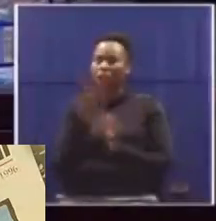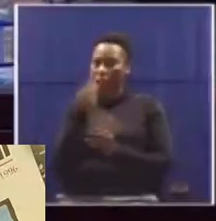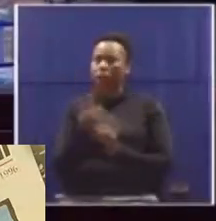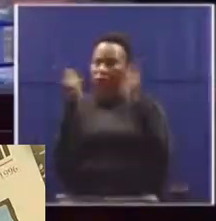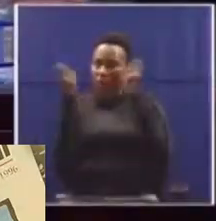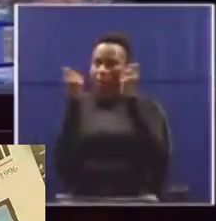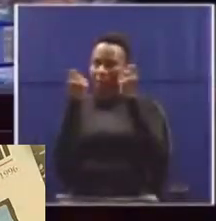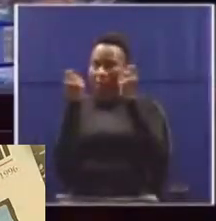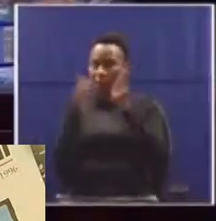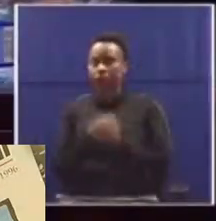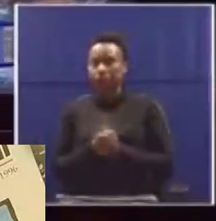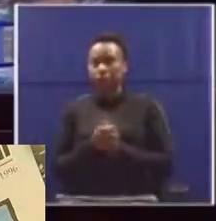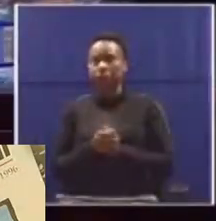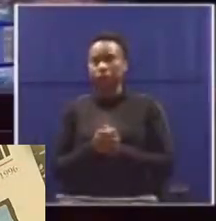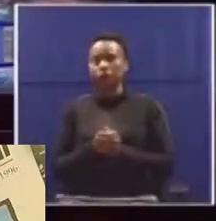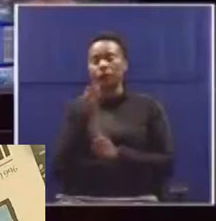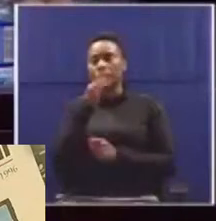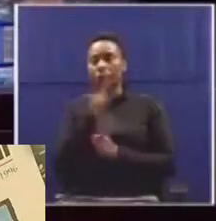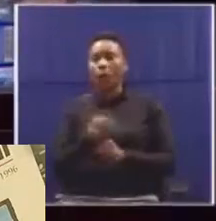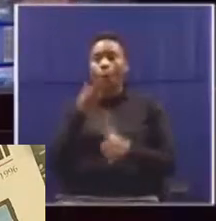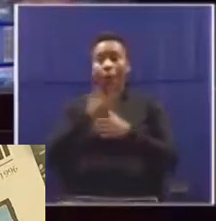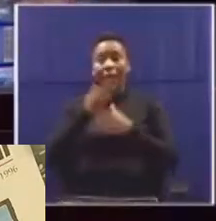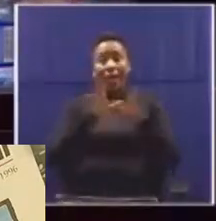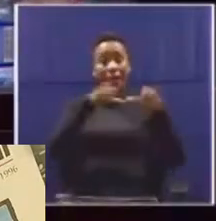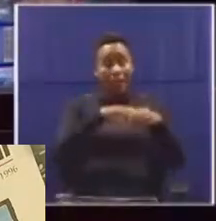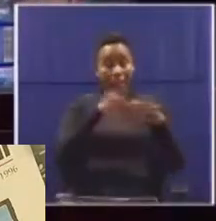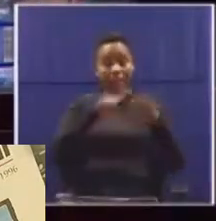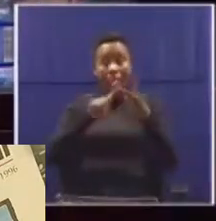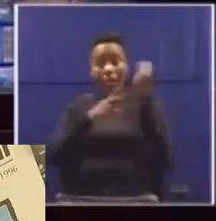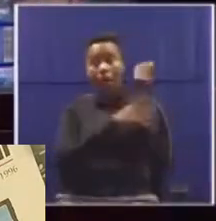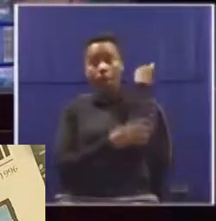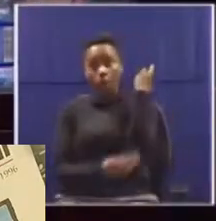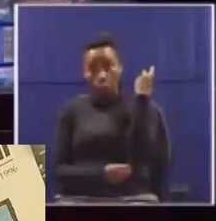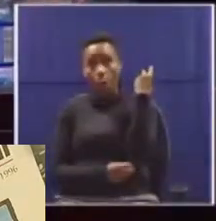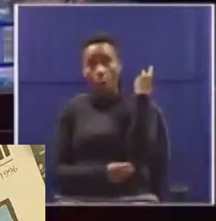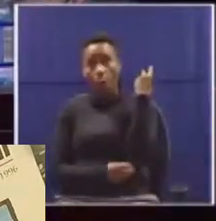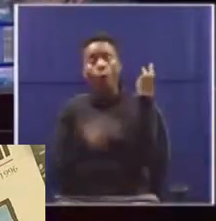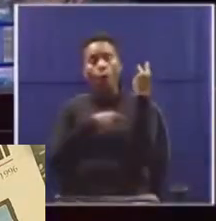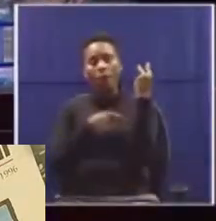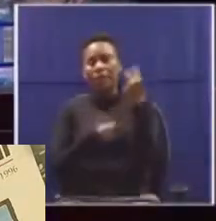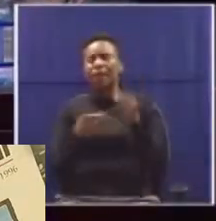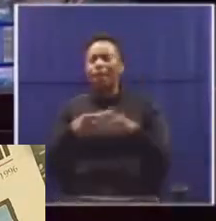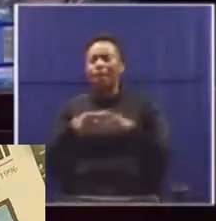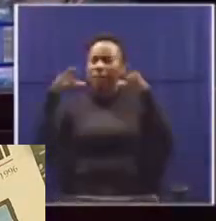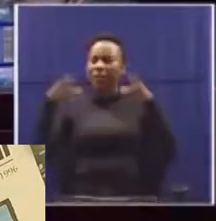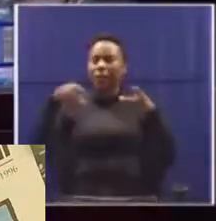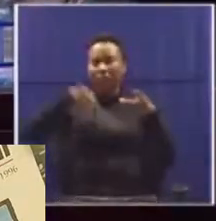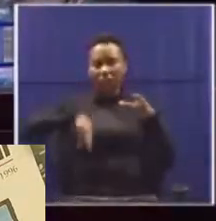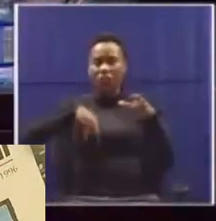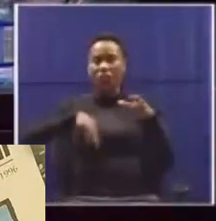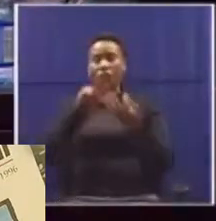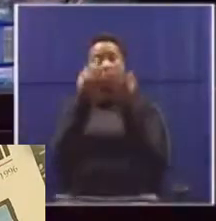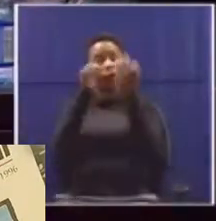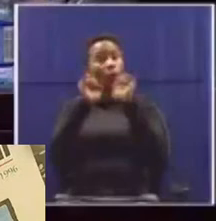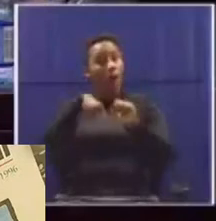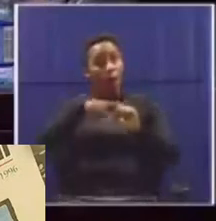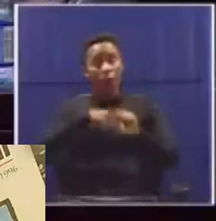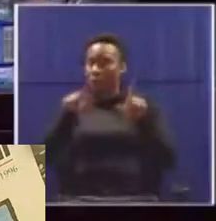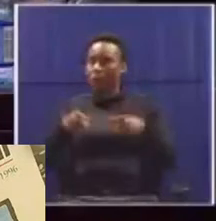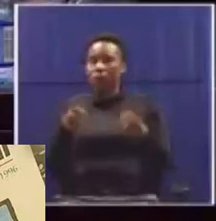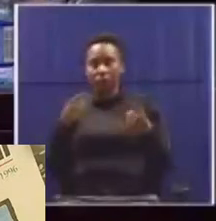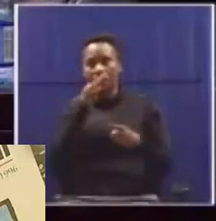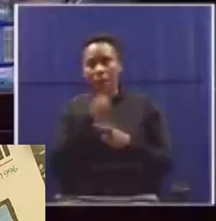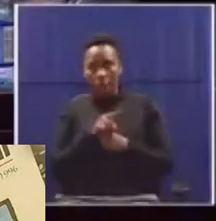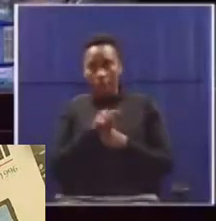goes without saying that the working class and the poor have been great beneficiaries of our freedom and democracy